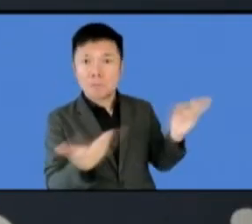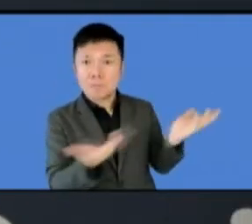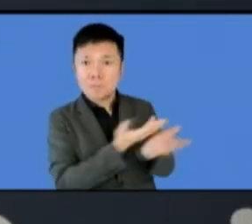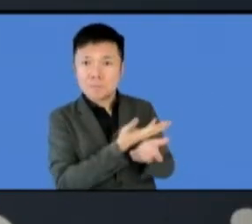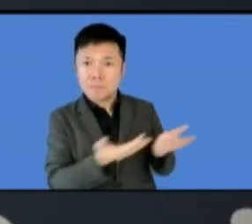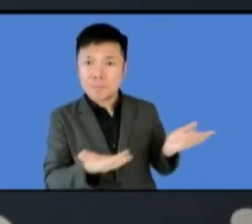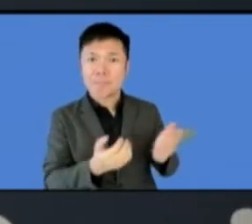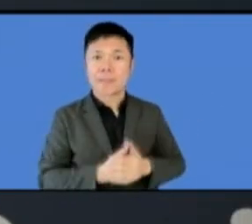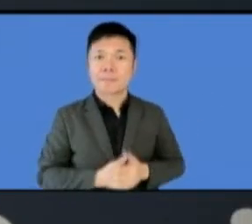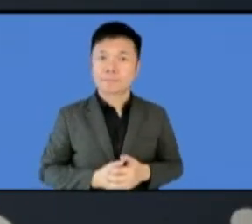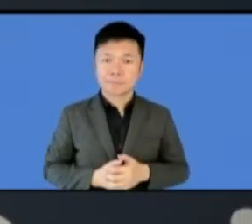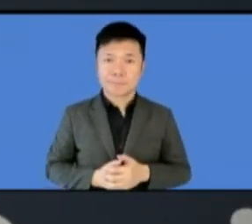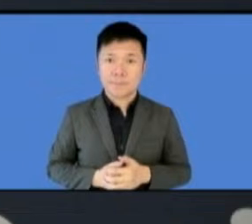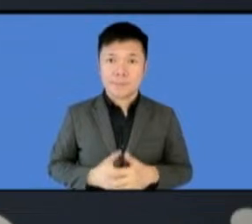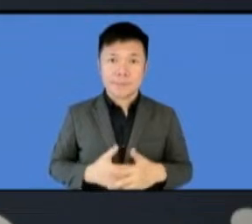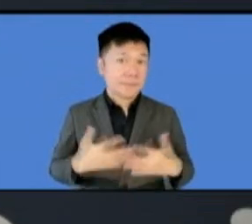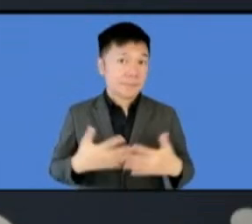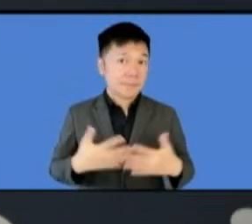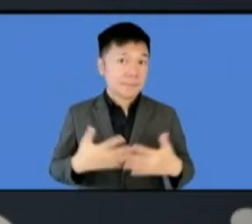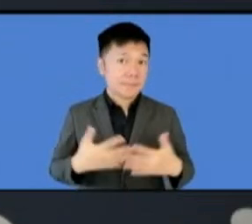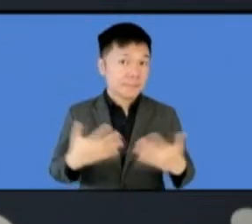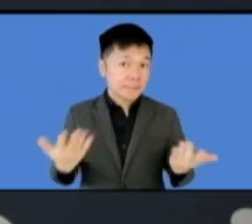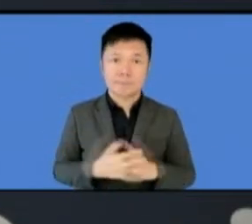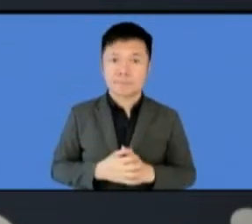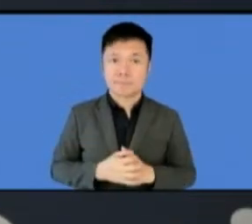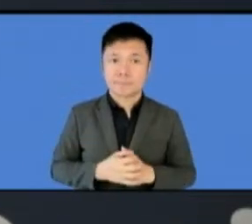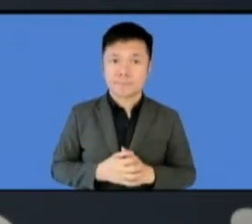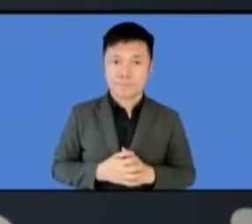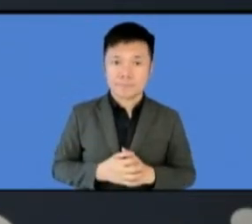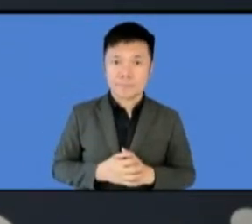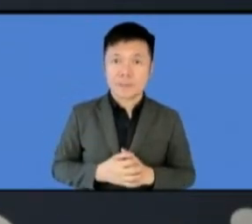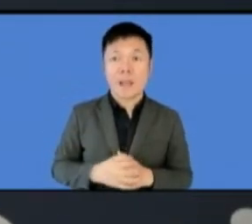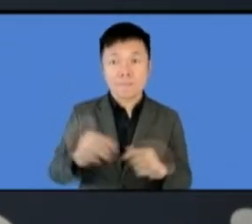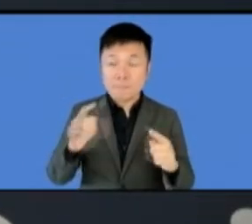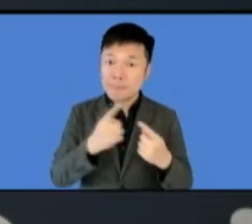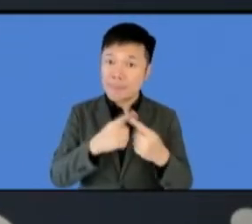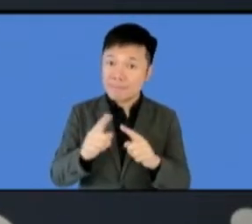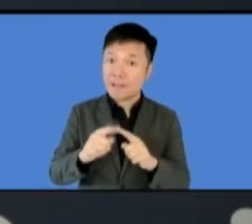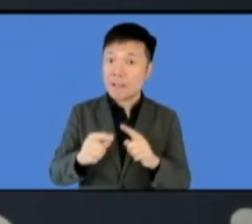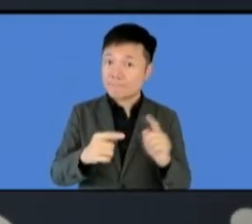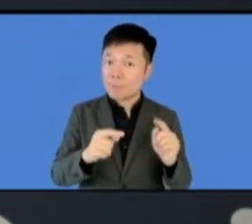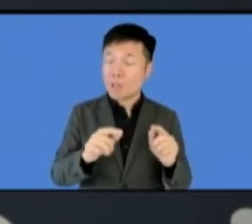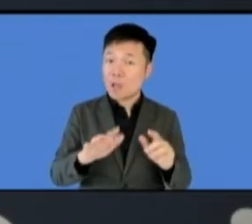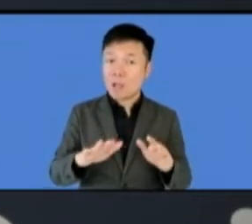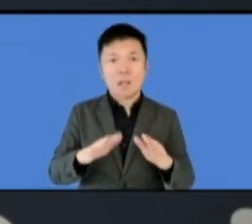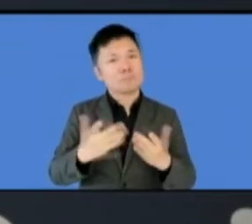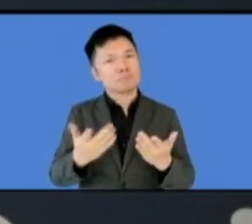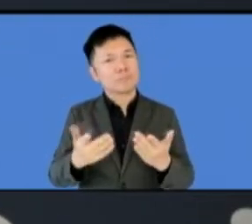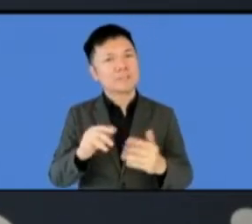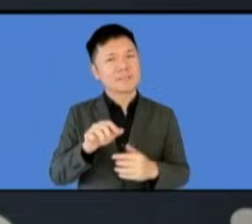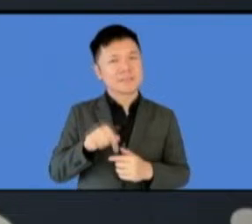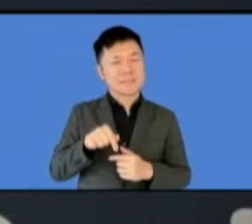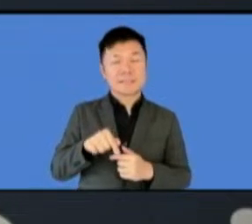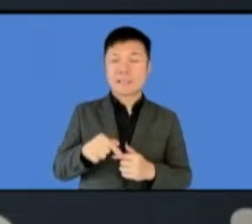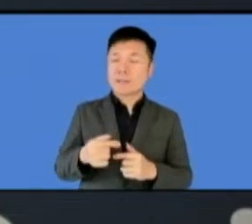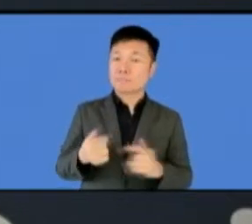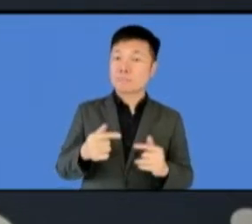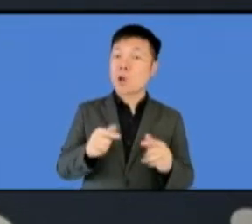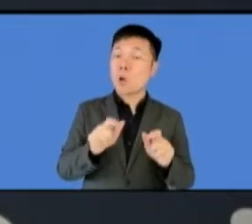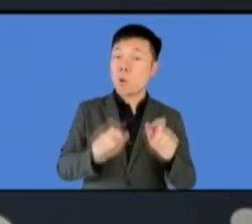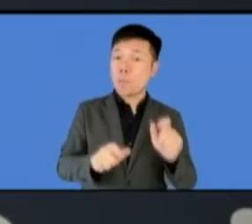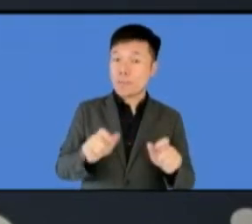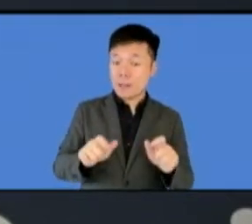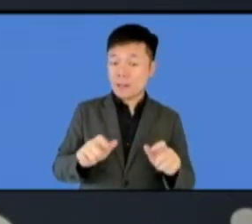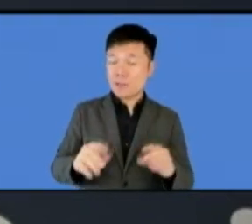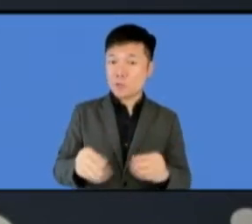about intergenerational in the community context? Now in the network, the HelpAge network has pioneered something called